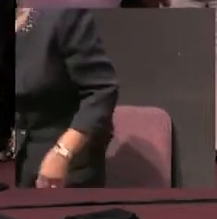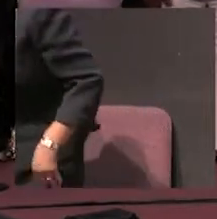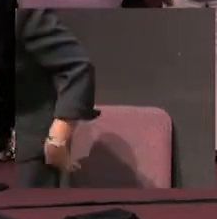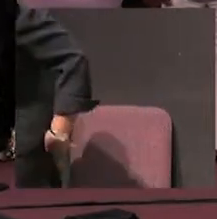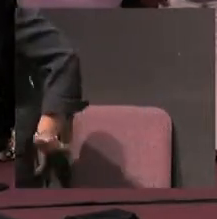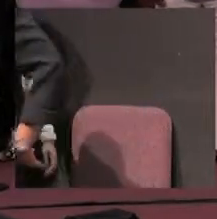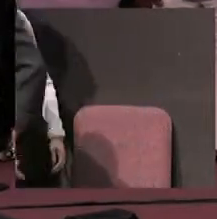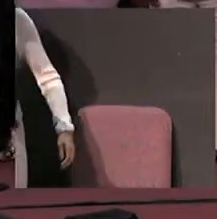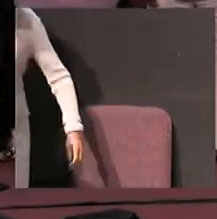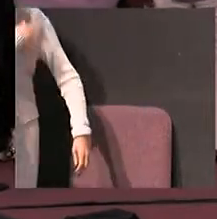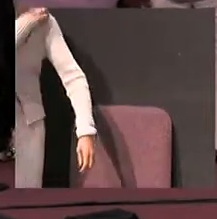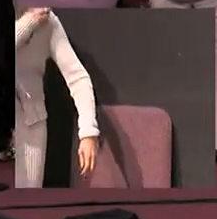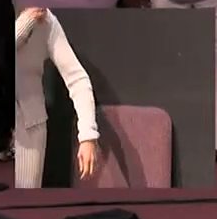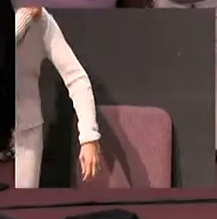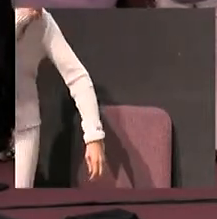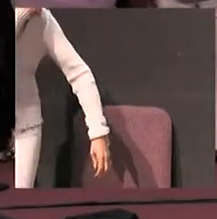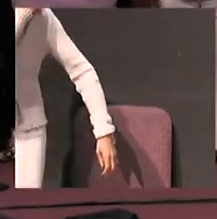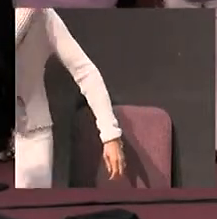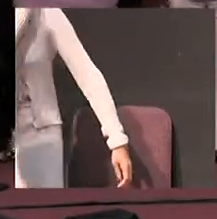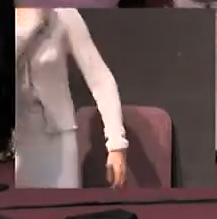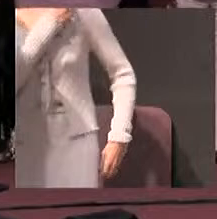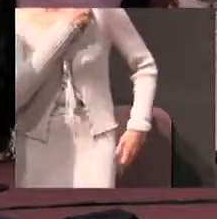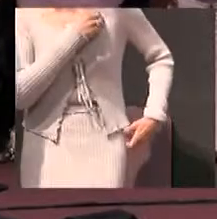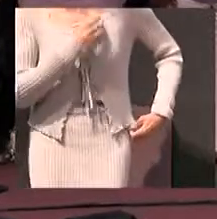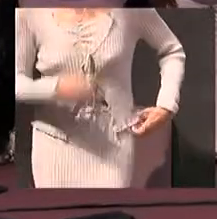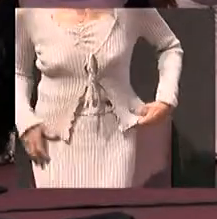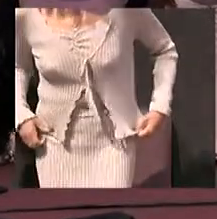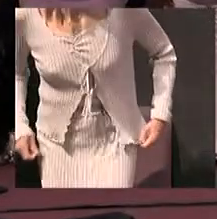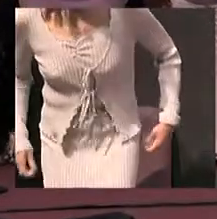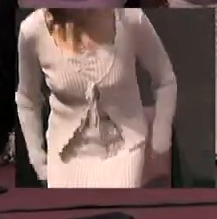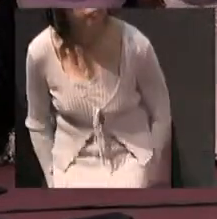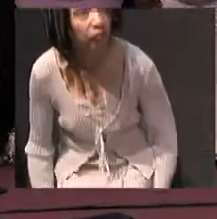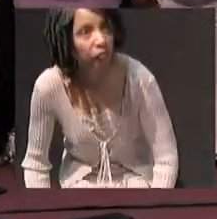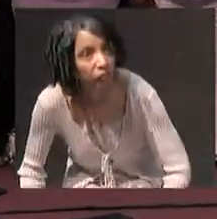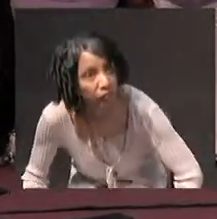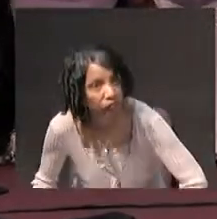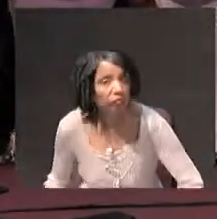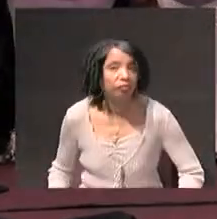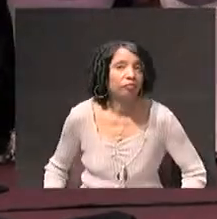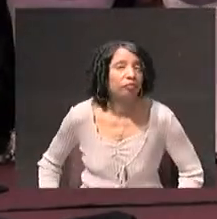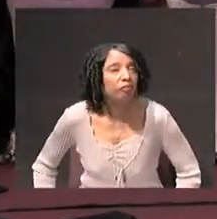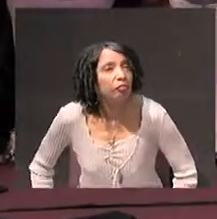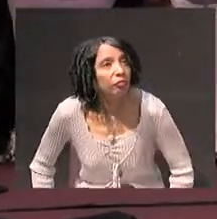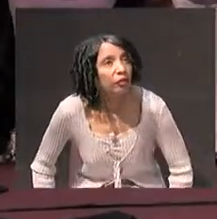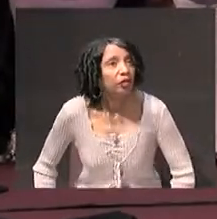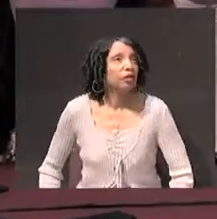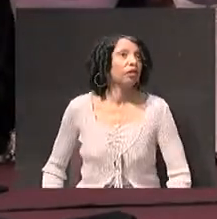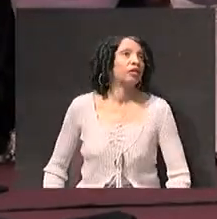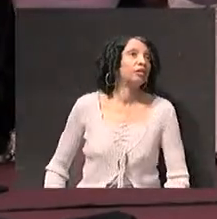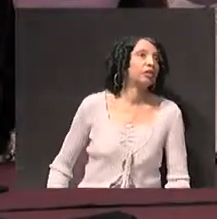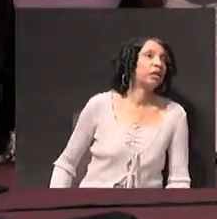Why don't you give it to Jesus, the one who got up with all power in his hands?